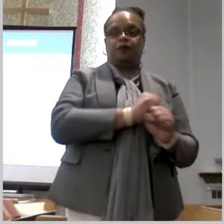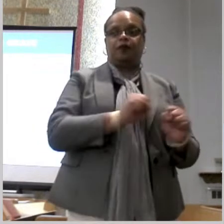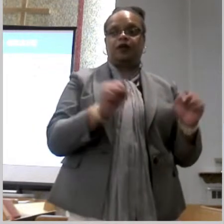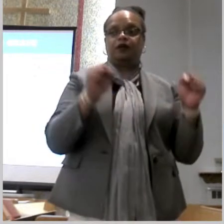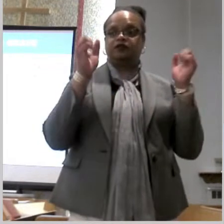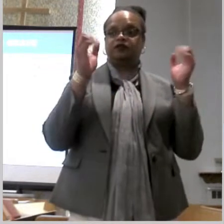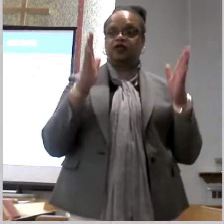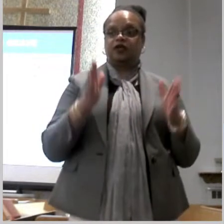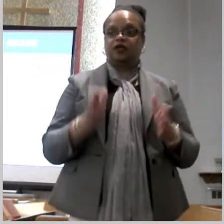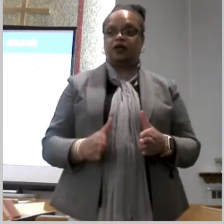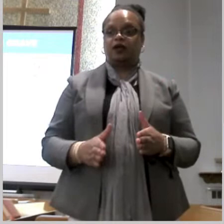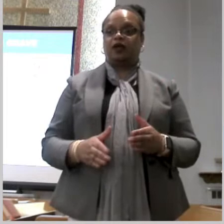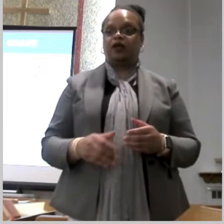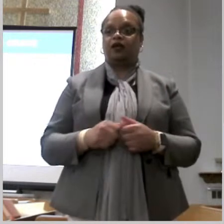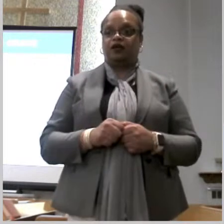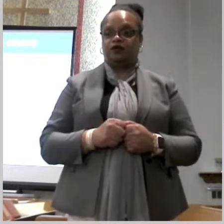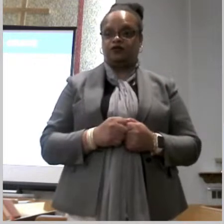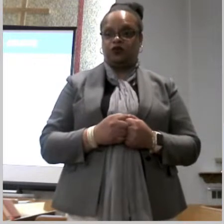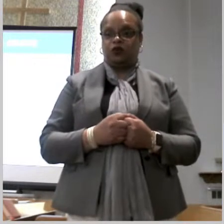Jesus, my